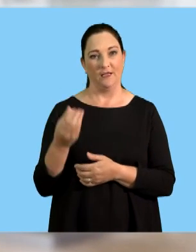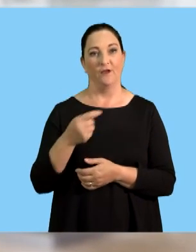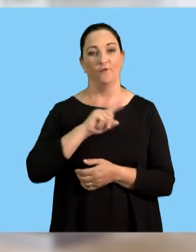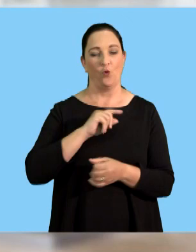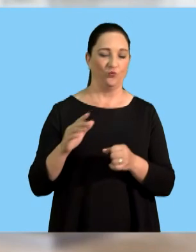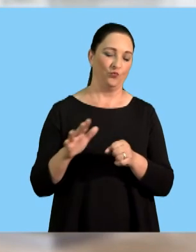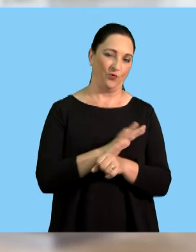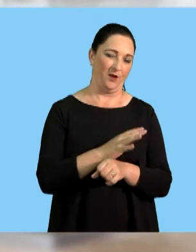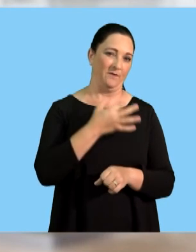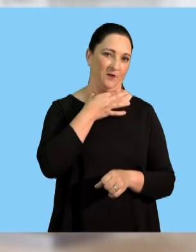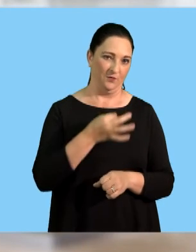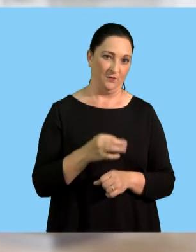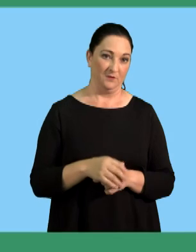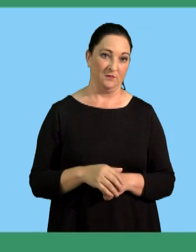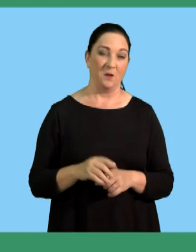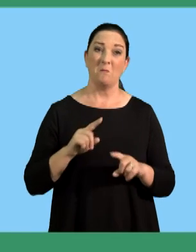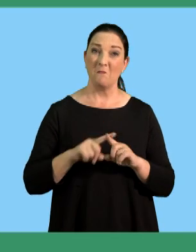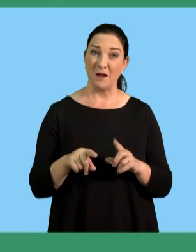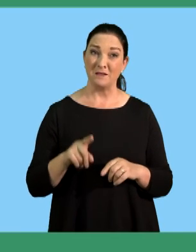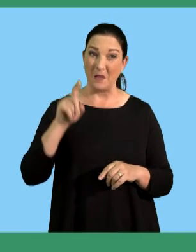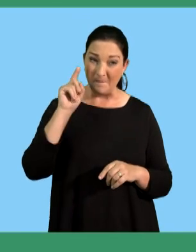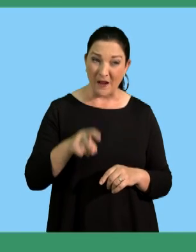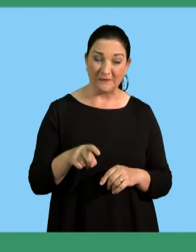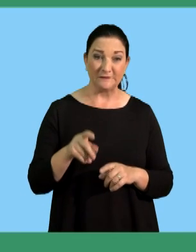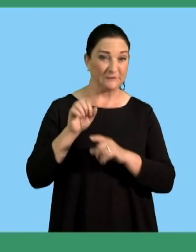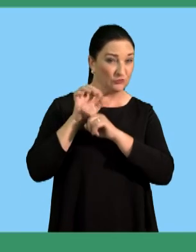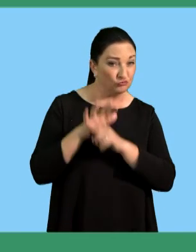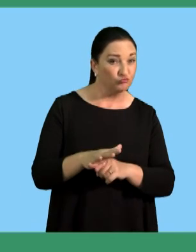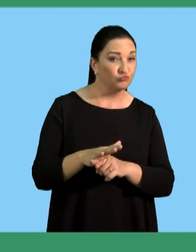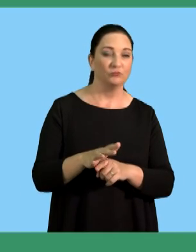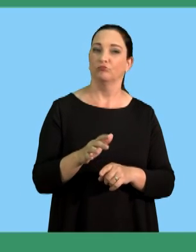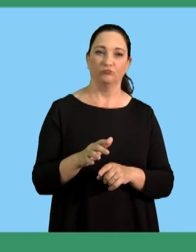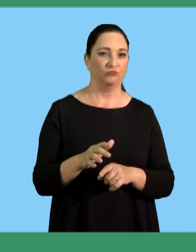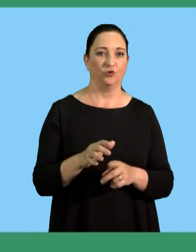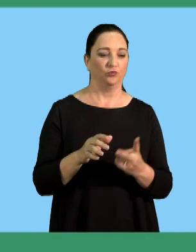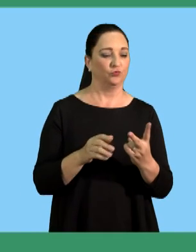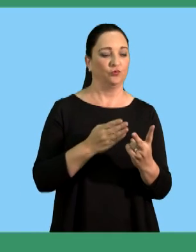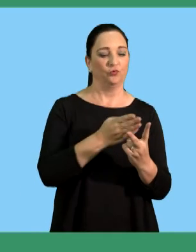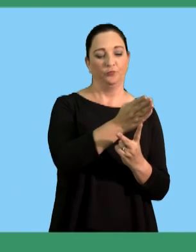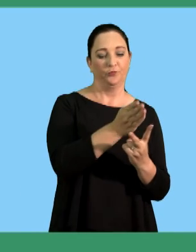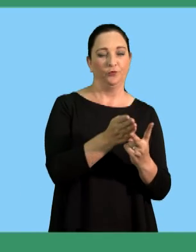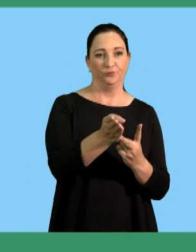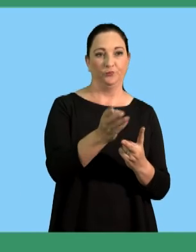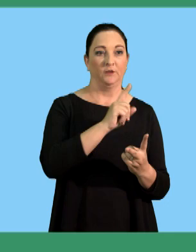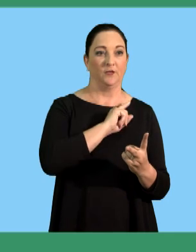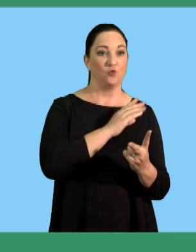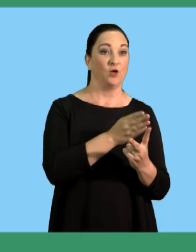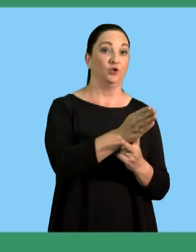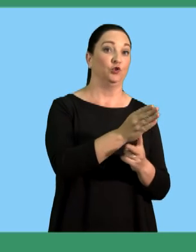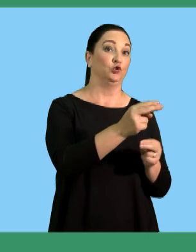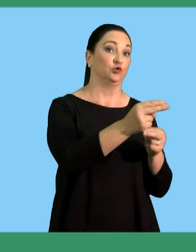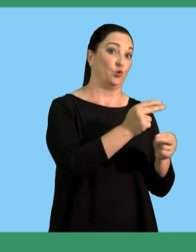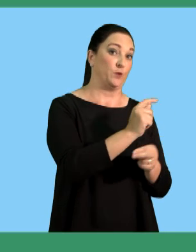the insurance company. So non-compulsory insurance is divided into two aspects, which is short-term insurance. For